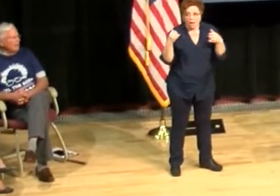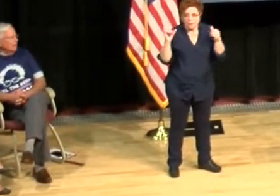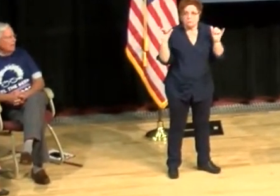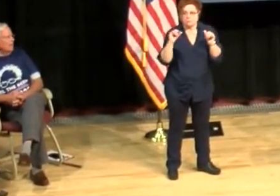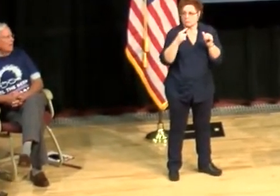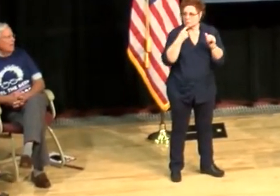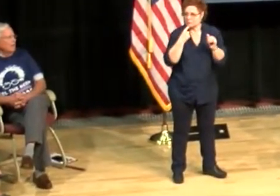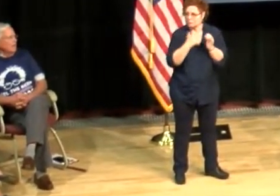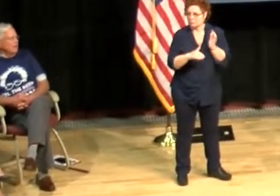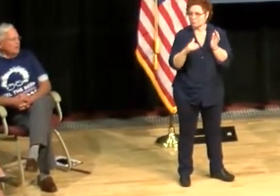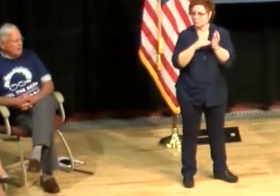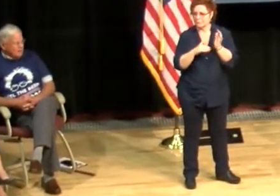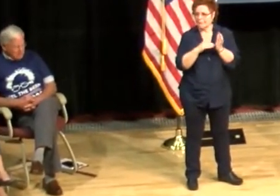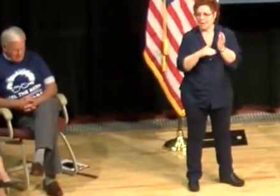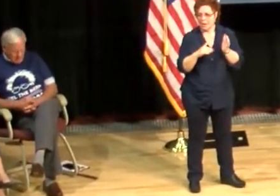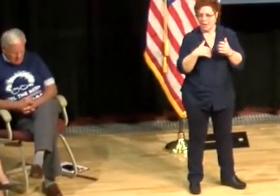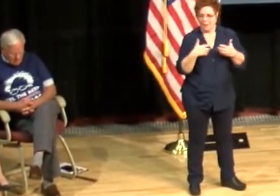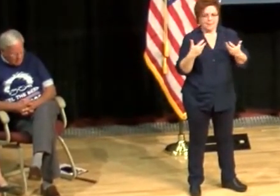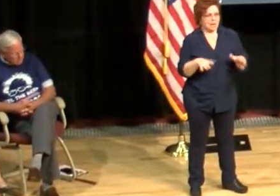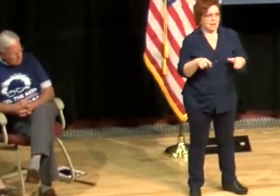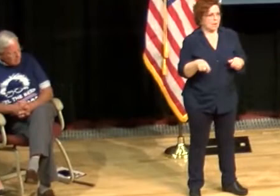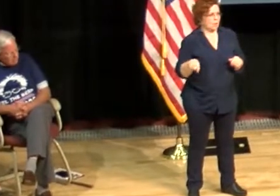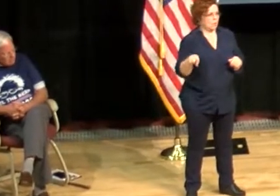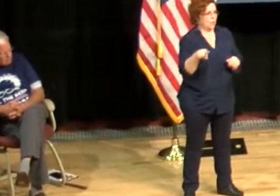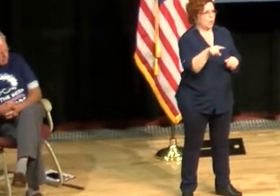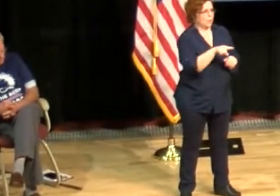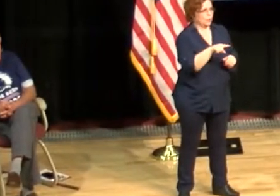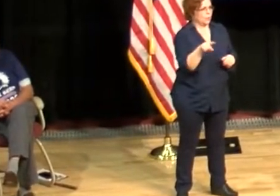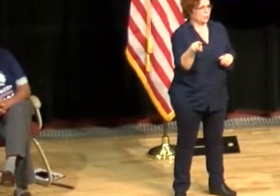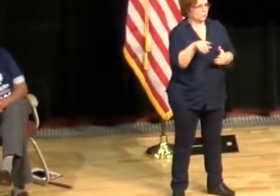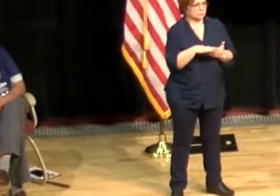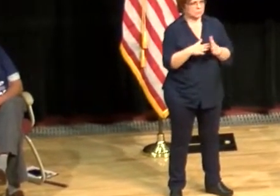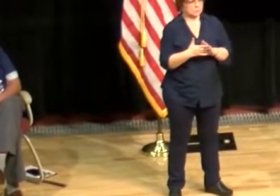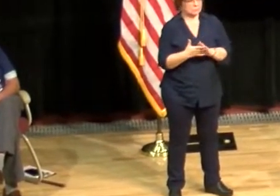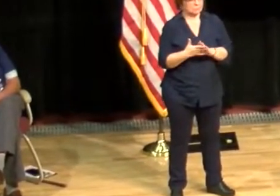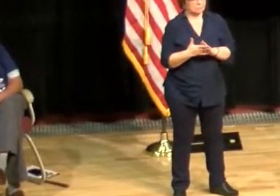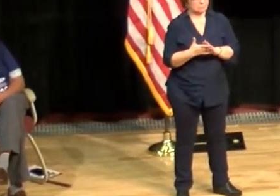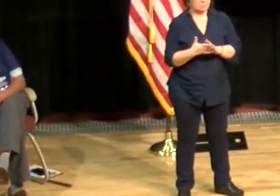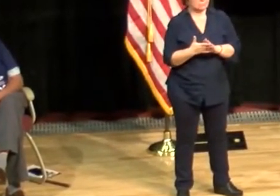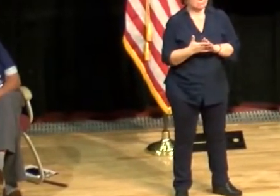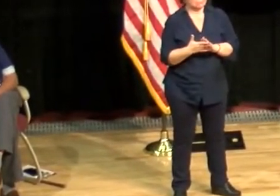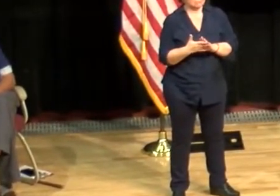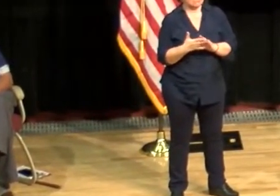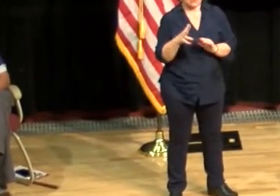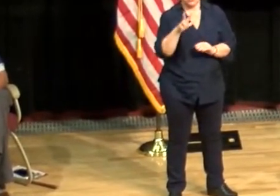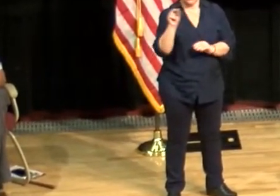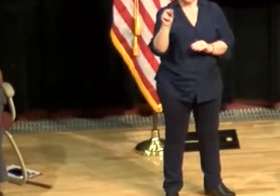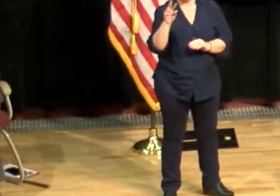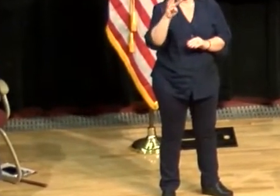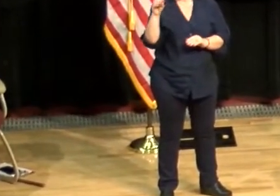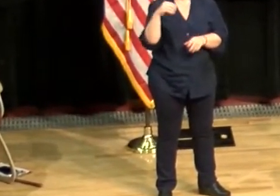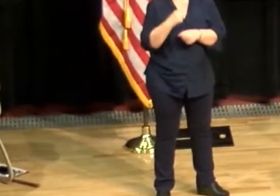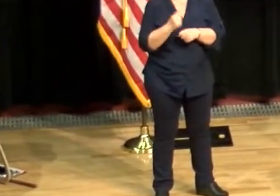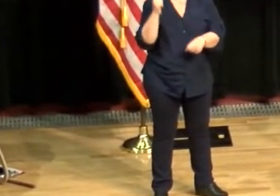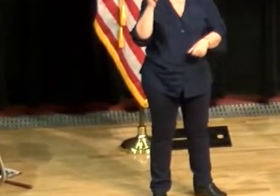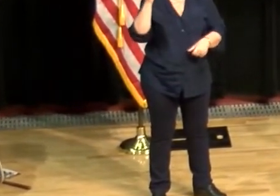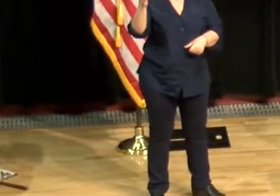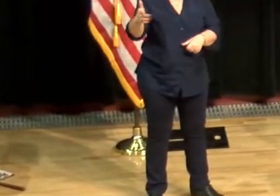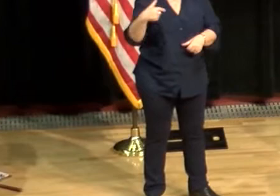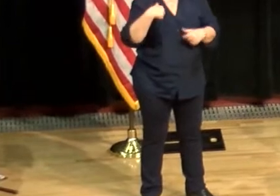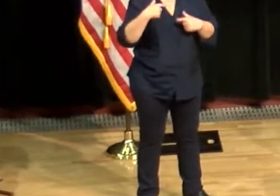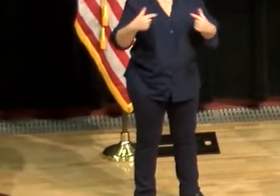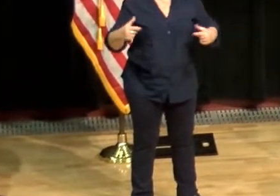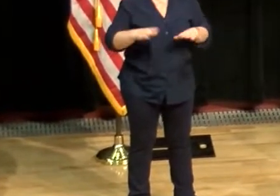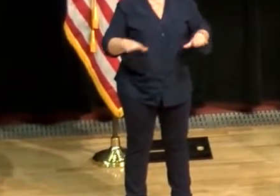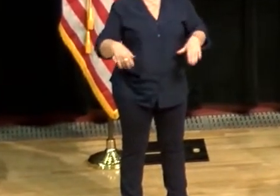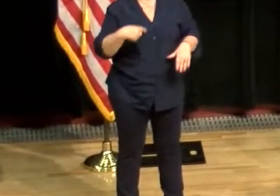thing, but I don't want any of you to be in a position where 30 or 40 years from now, your grandchildren say